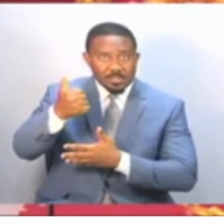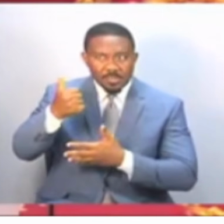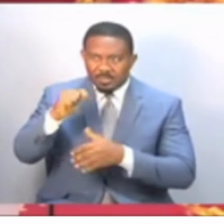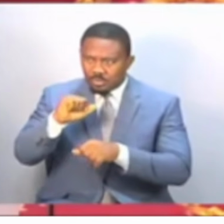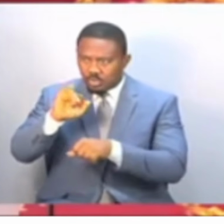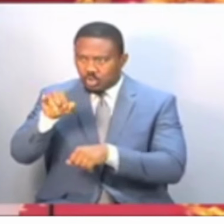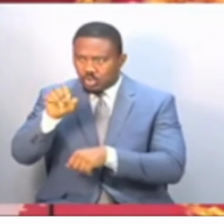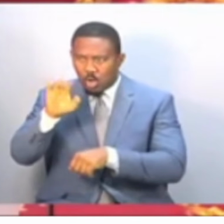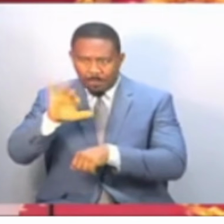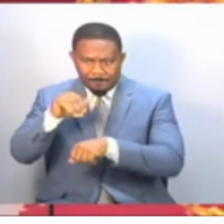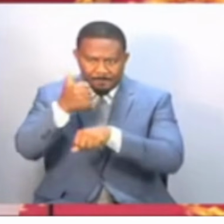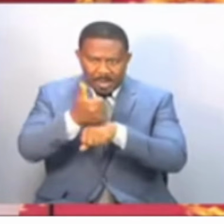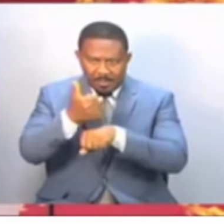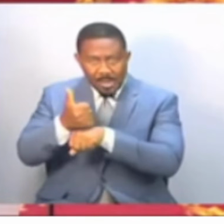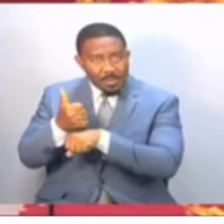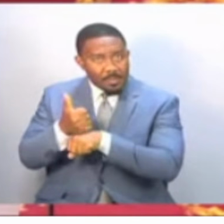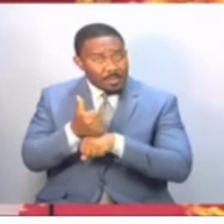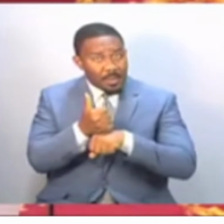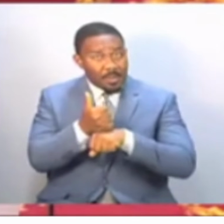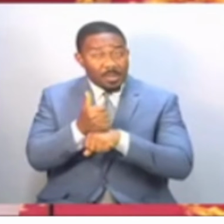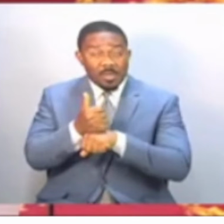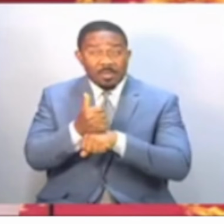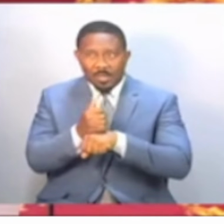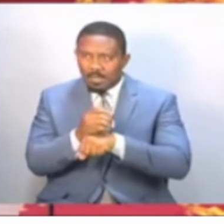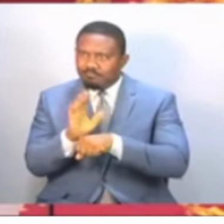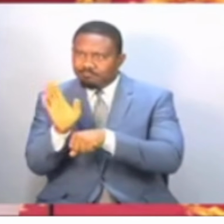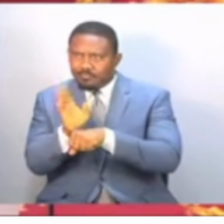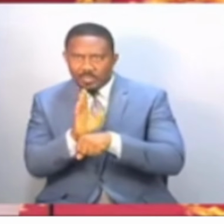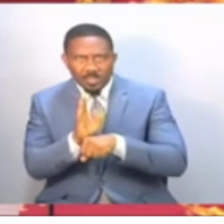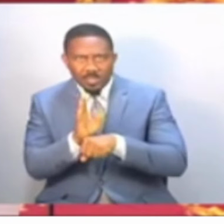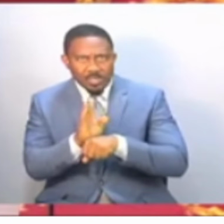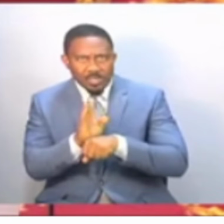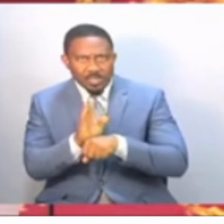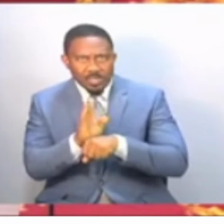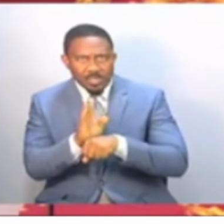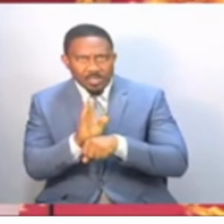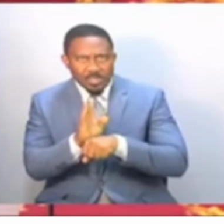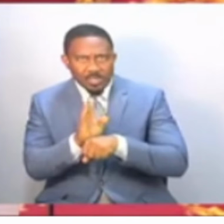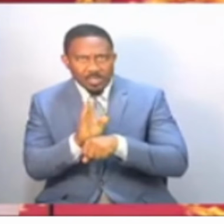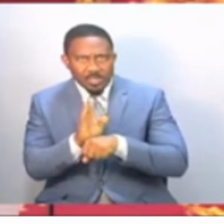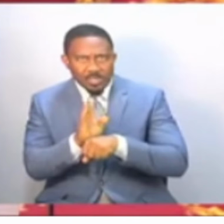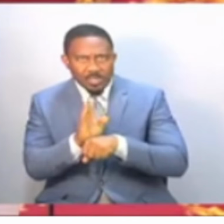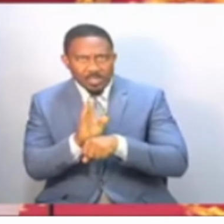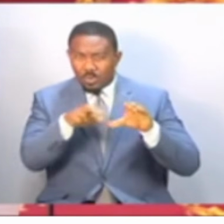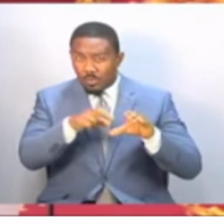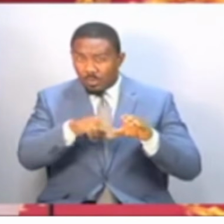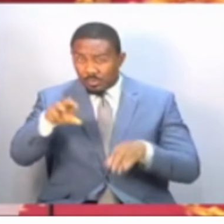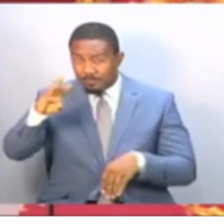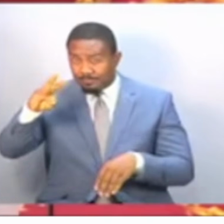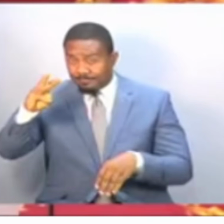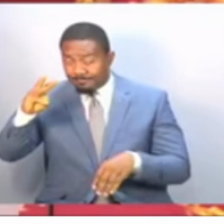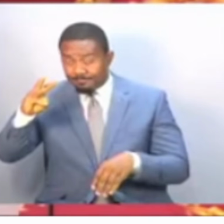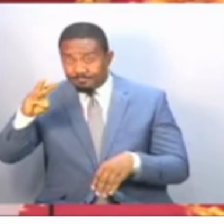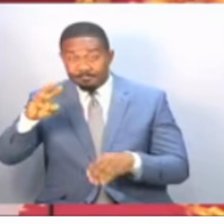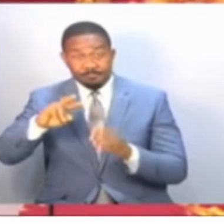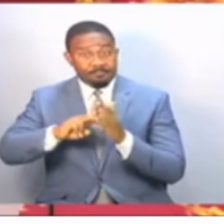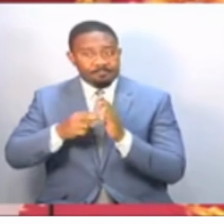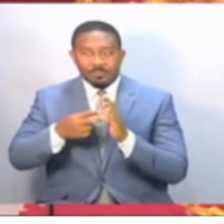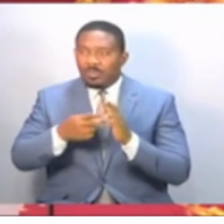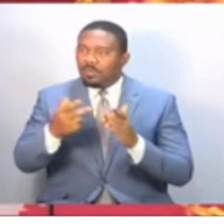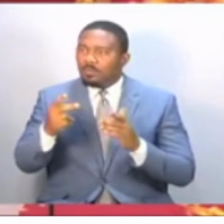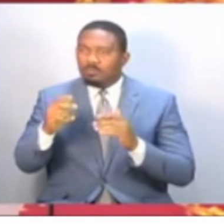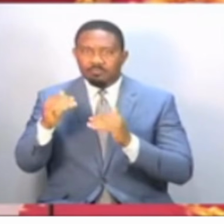doing business across all 16 regions. The program places strong emphasis on Ghanaian contractors and